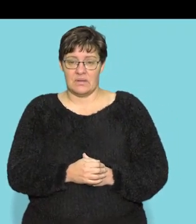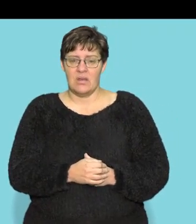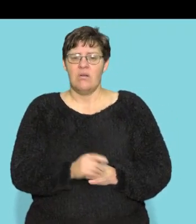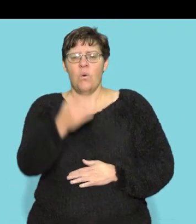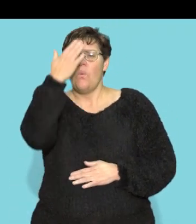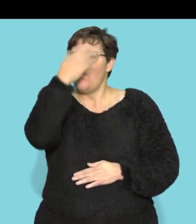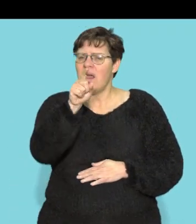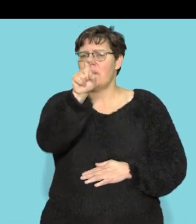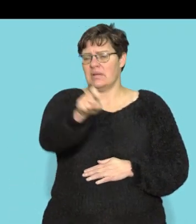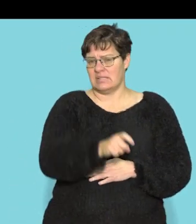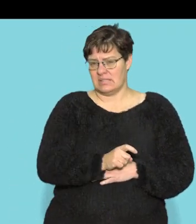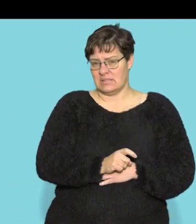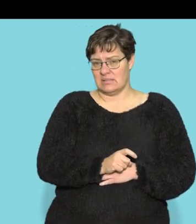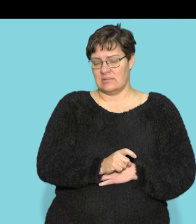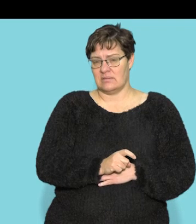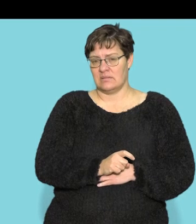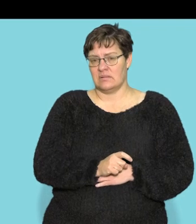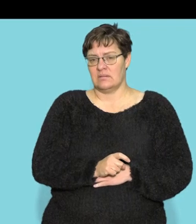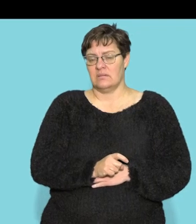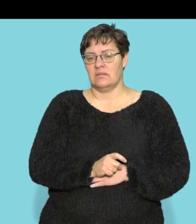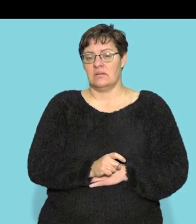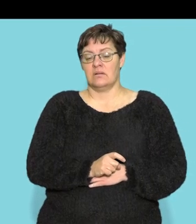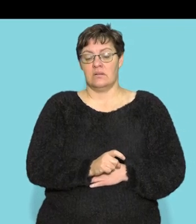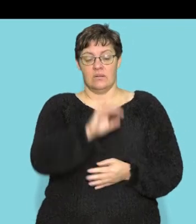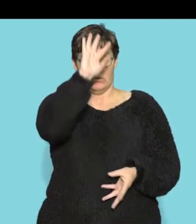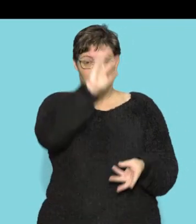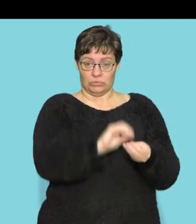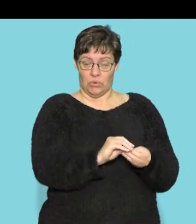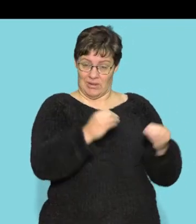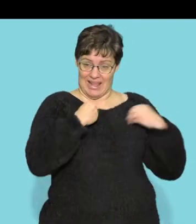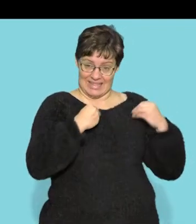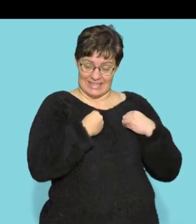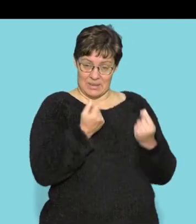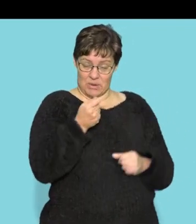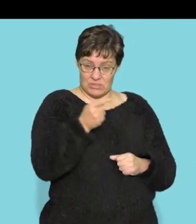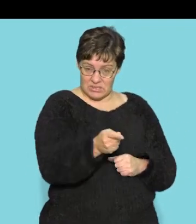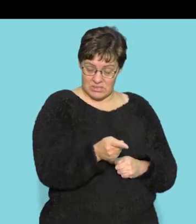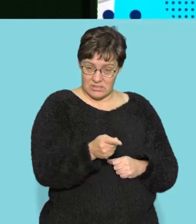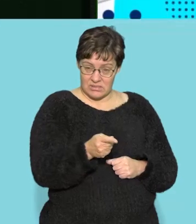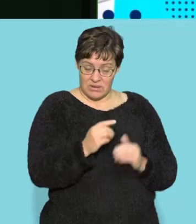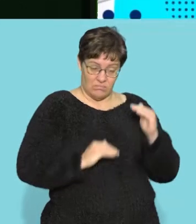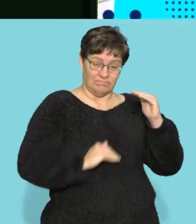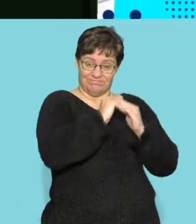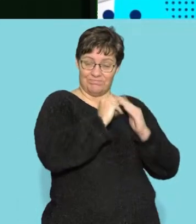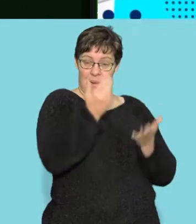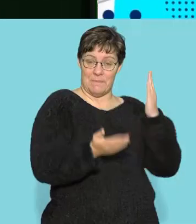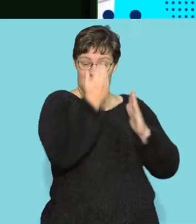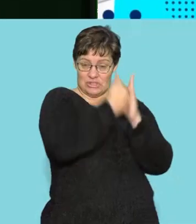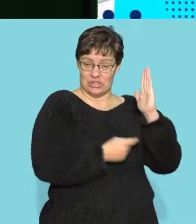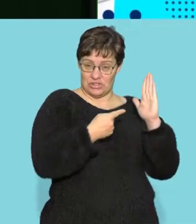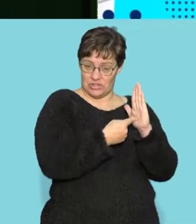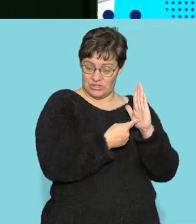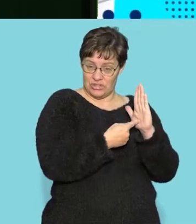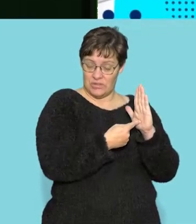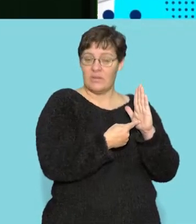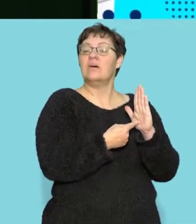must know this, that your total assets figure, that means the top half of your balance sheet,